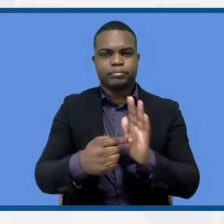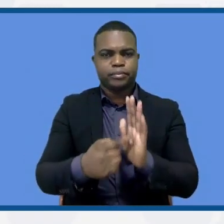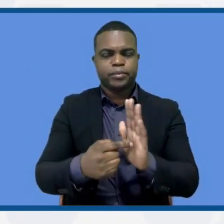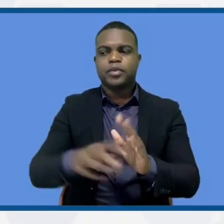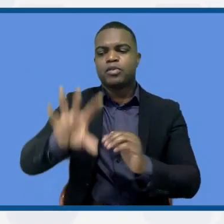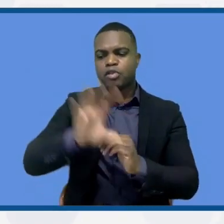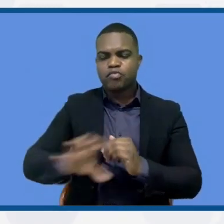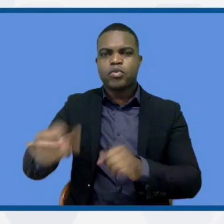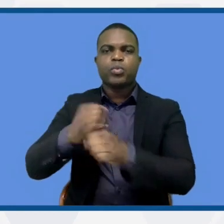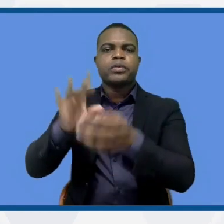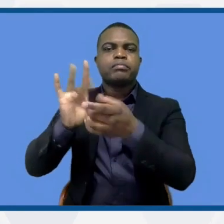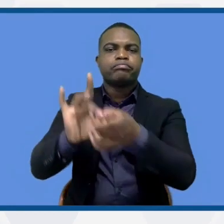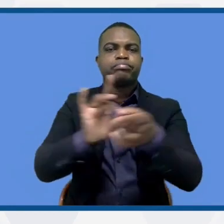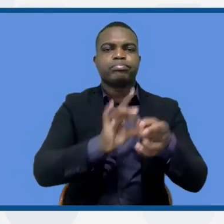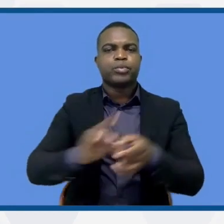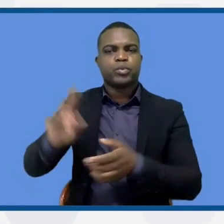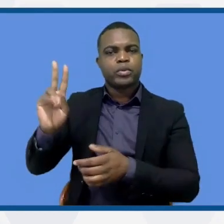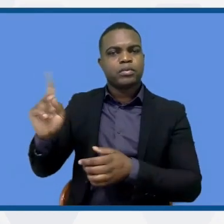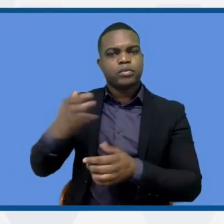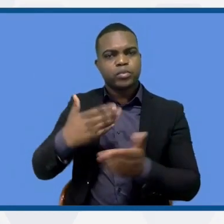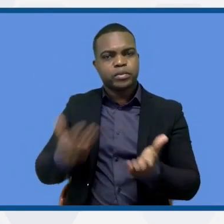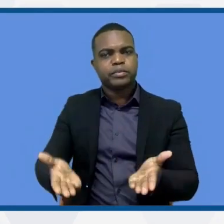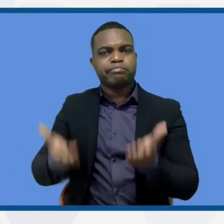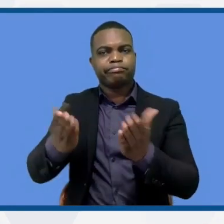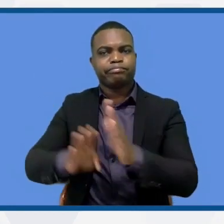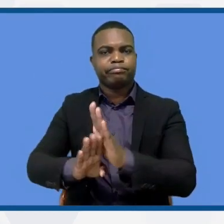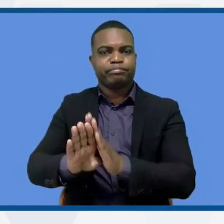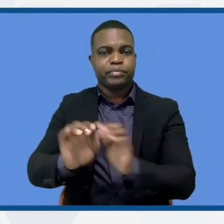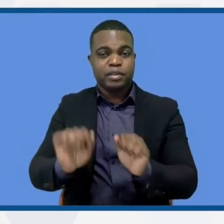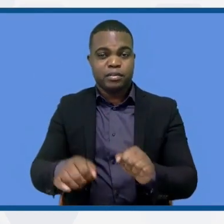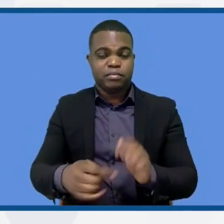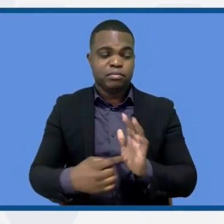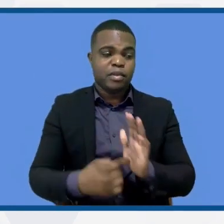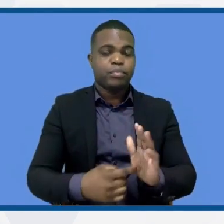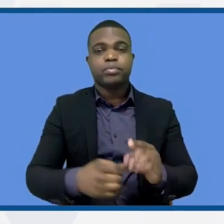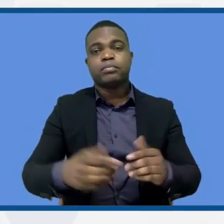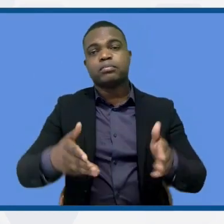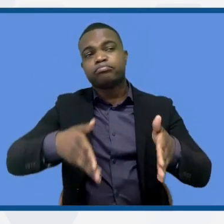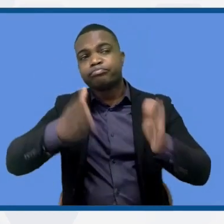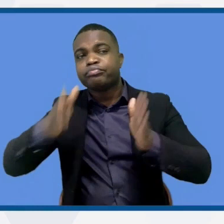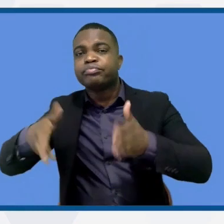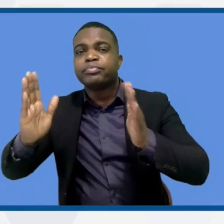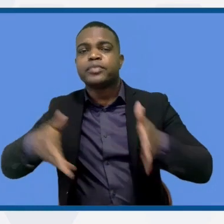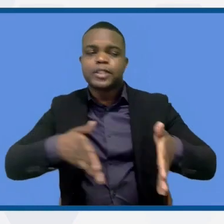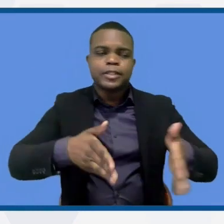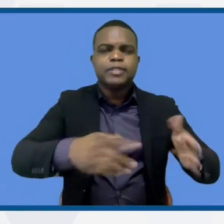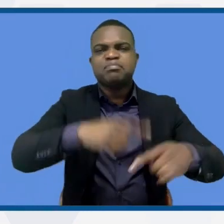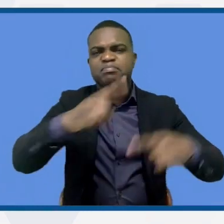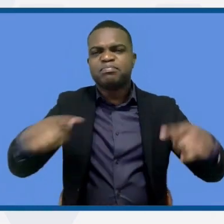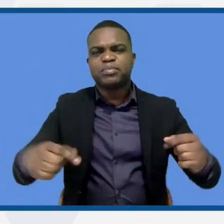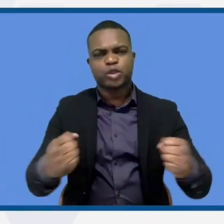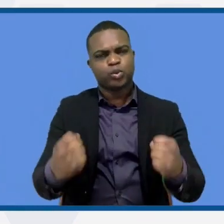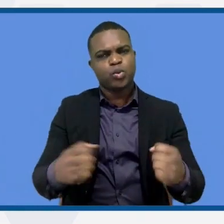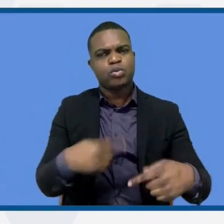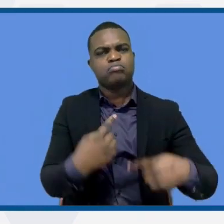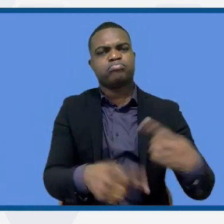that resilience is embedded into infrastructure decision and investment. These principles are now being translated into a